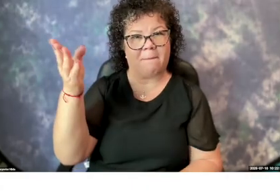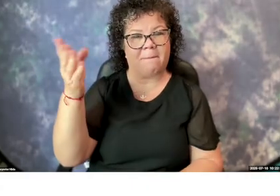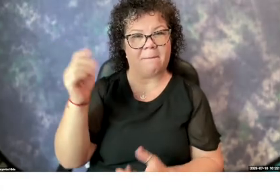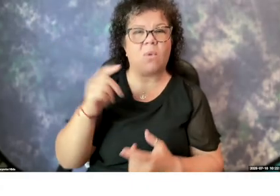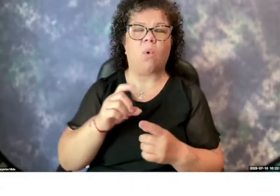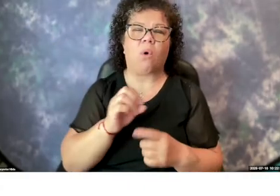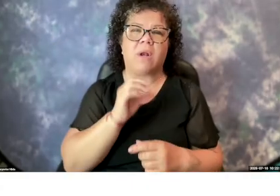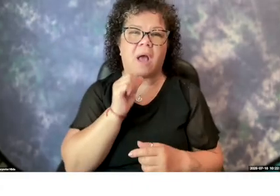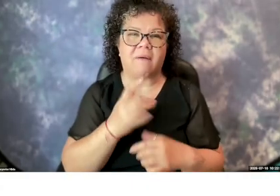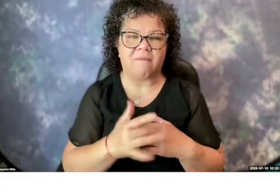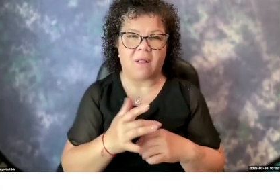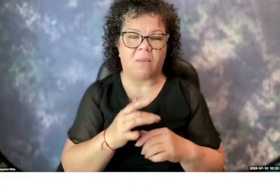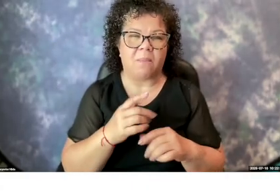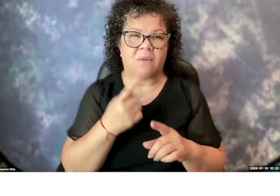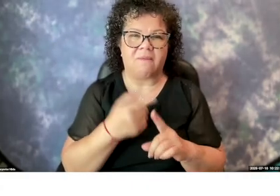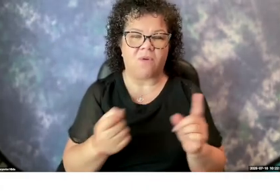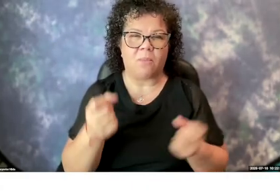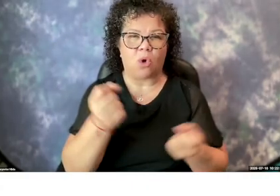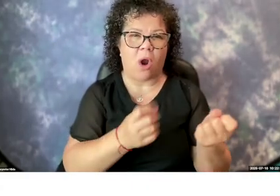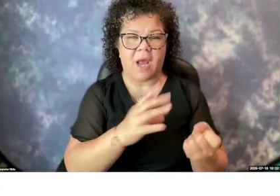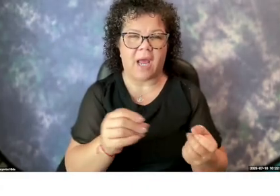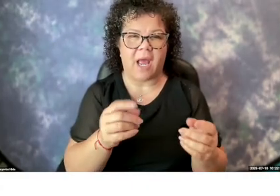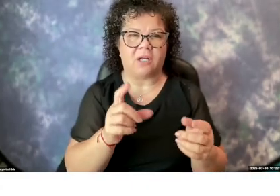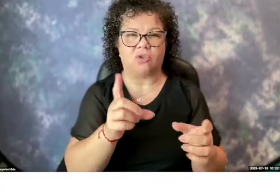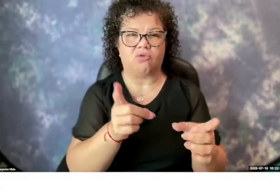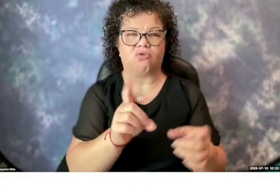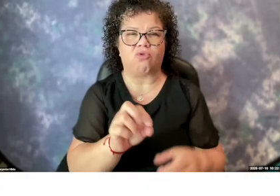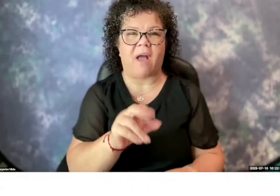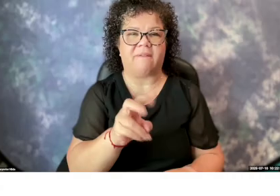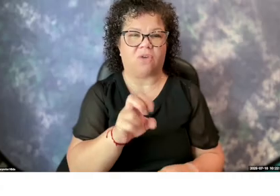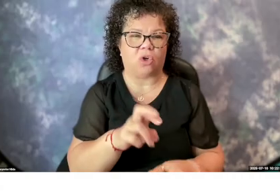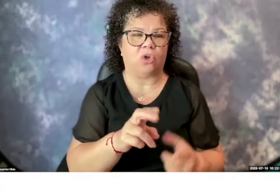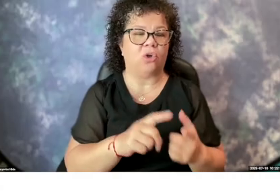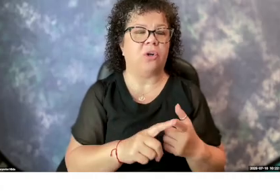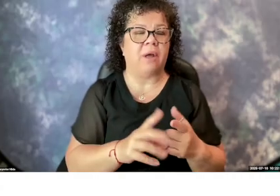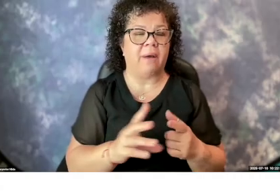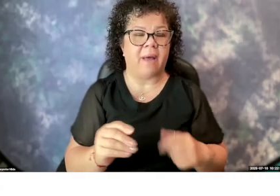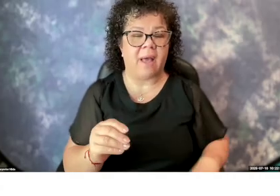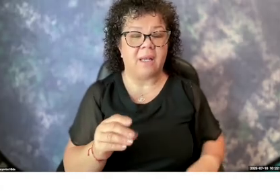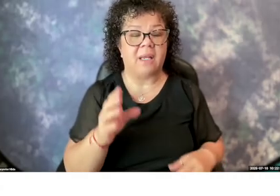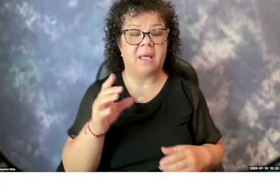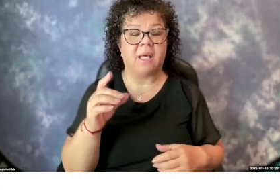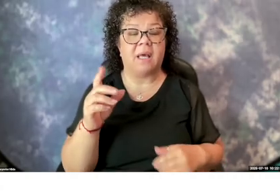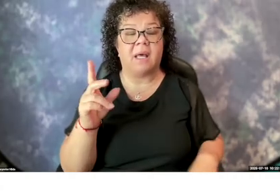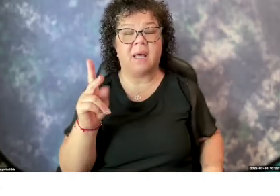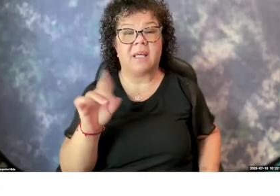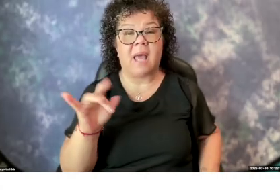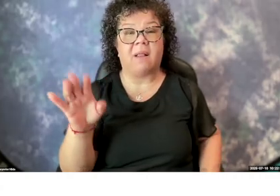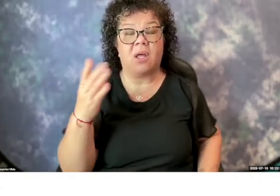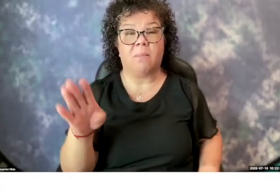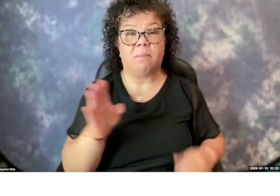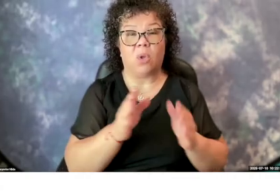Driver. We're also using Kelley Blue Book fair purchase prices without options for the used